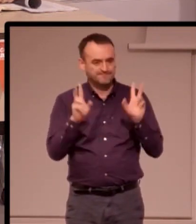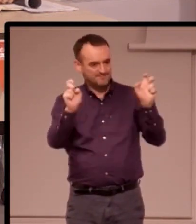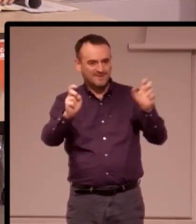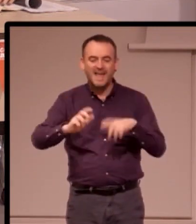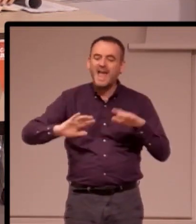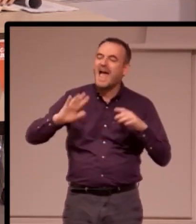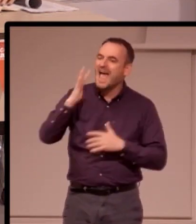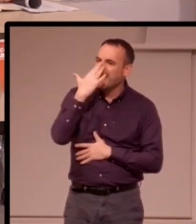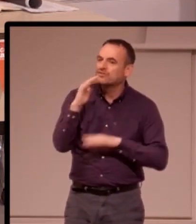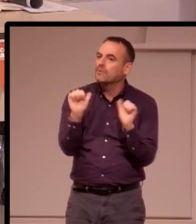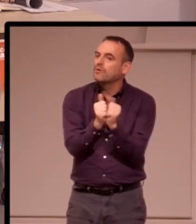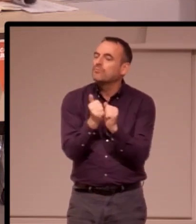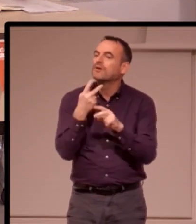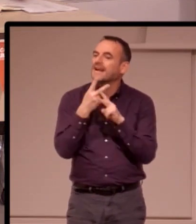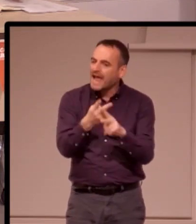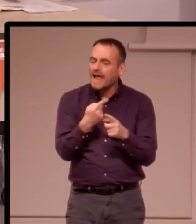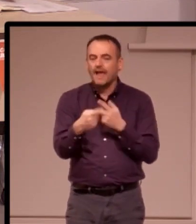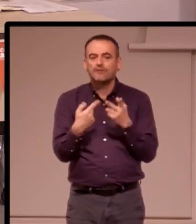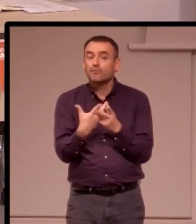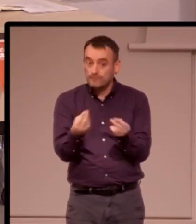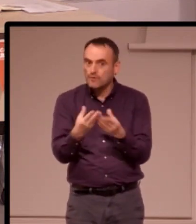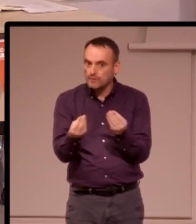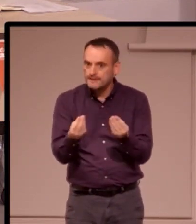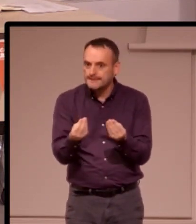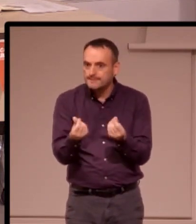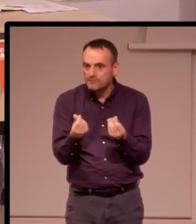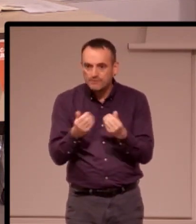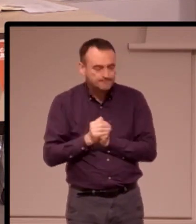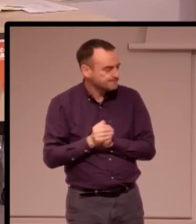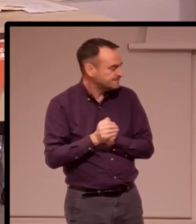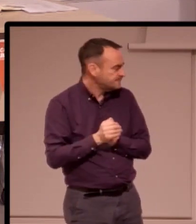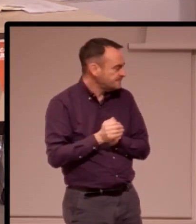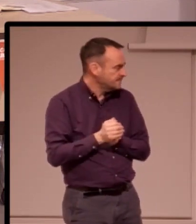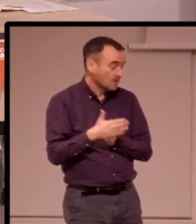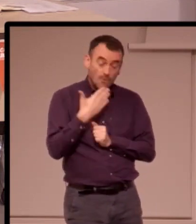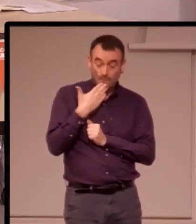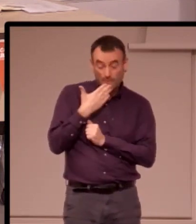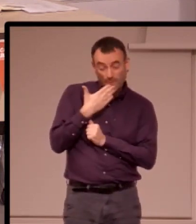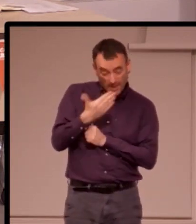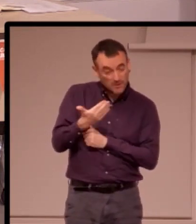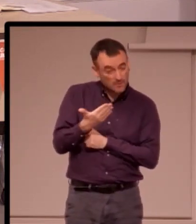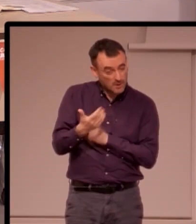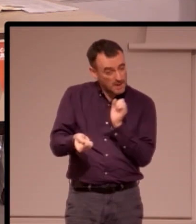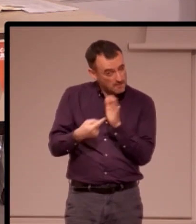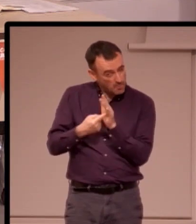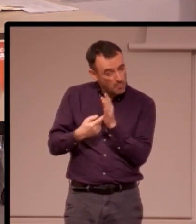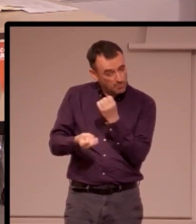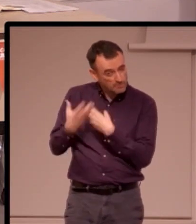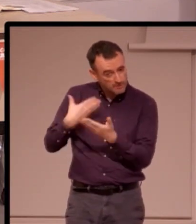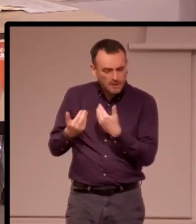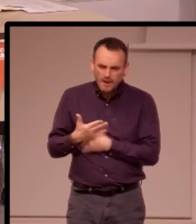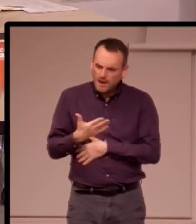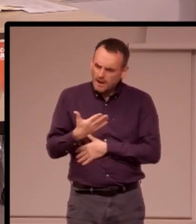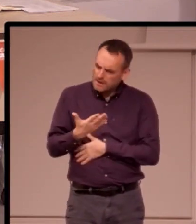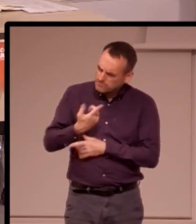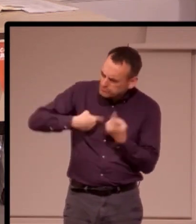age-appropriate care and resources. Thank you. Thanks for that. Some really important stuff there. And can we